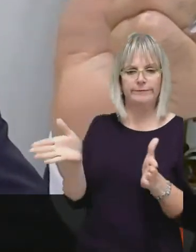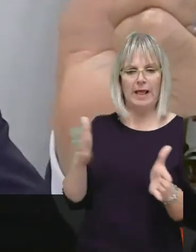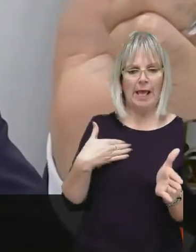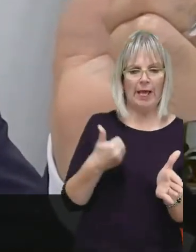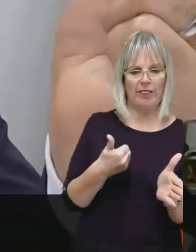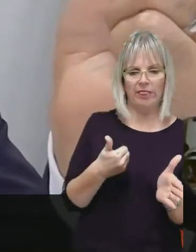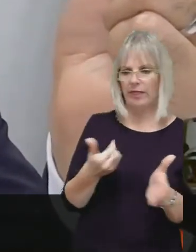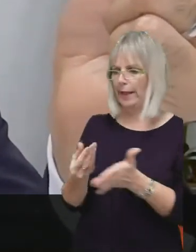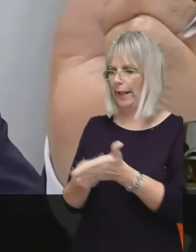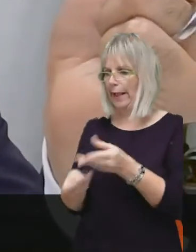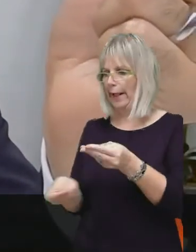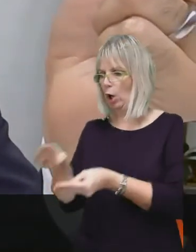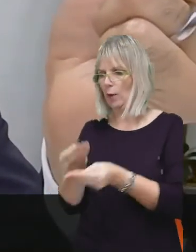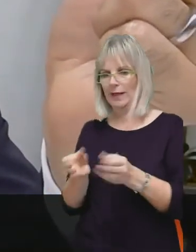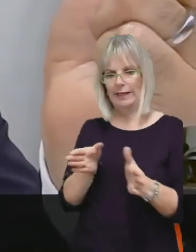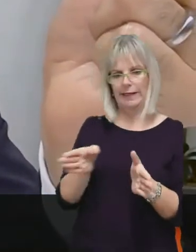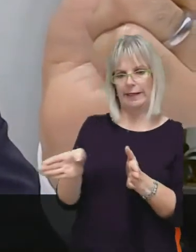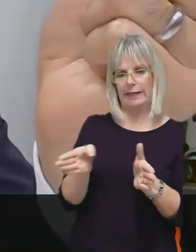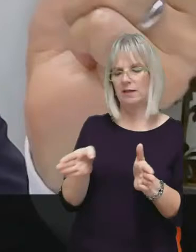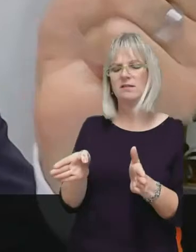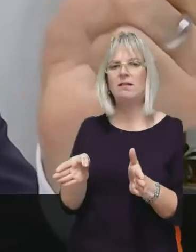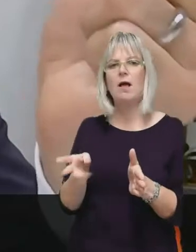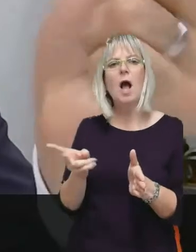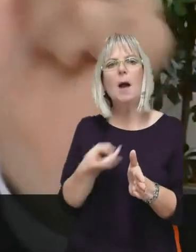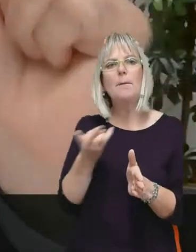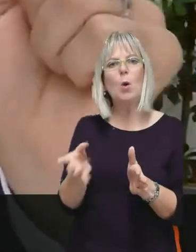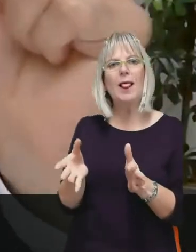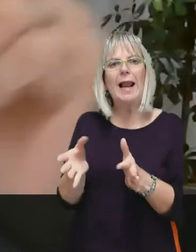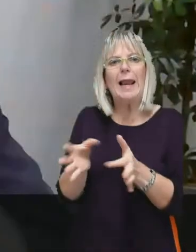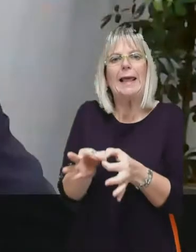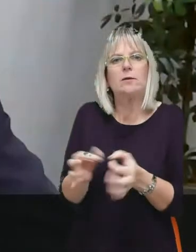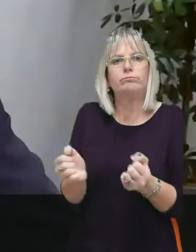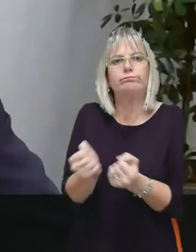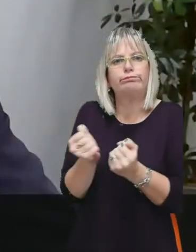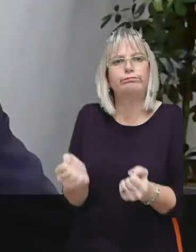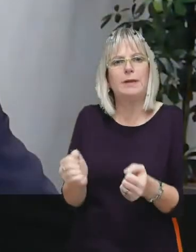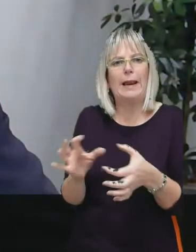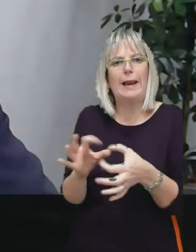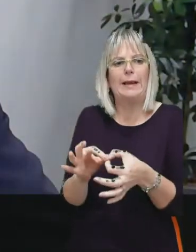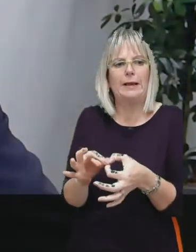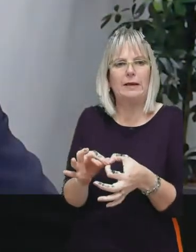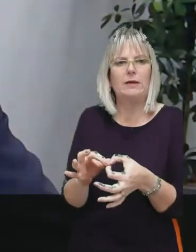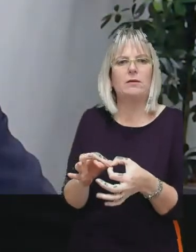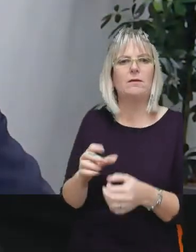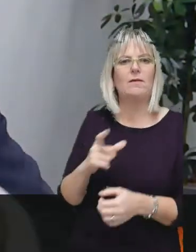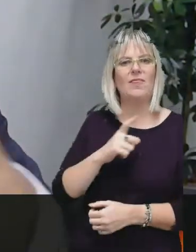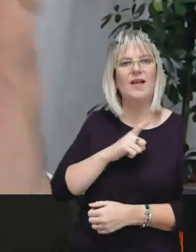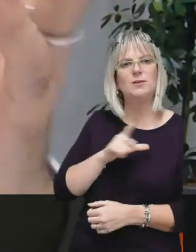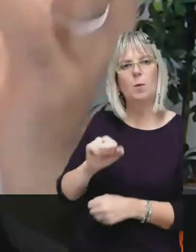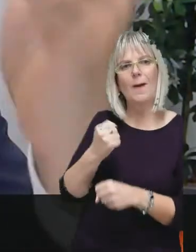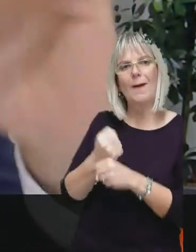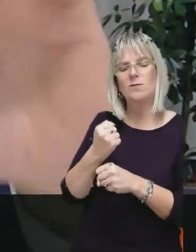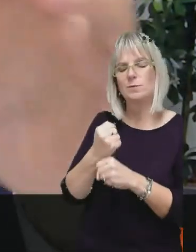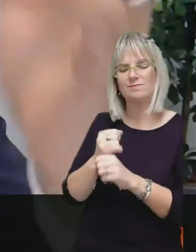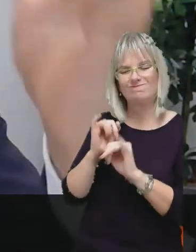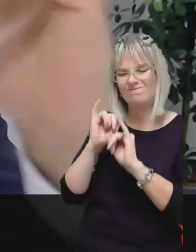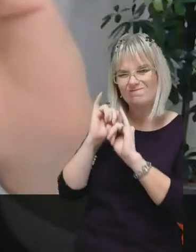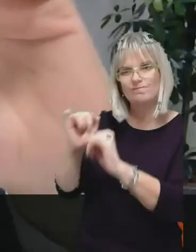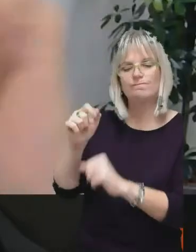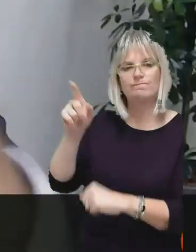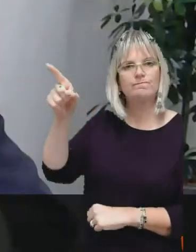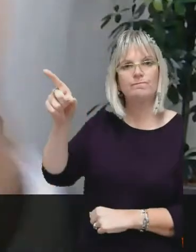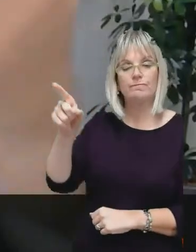They're intrinsically linked. And one of the reasons why this government's got it so wrong compared to the countries around the world from South Korea,